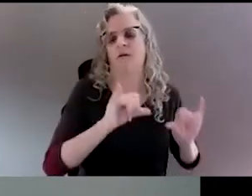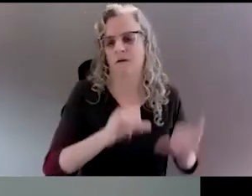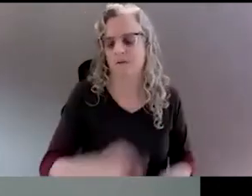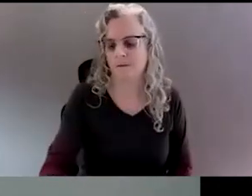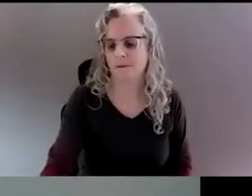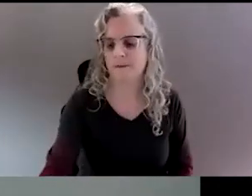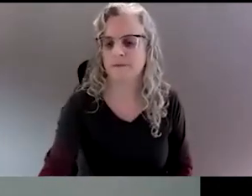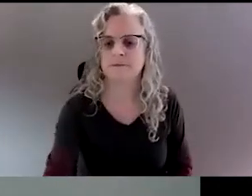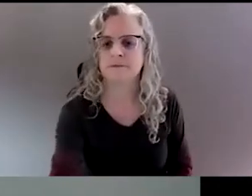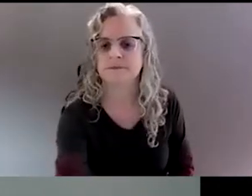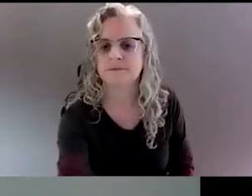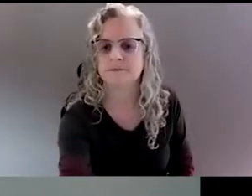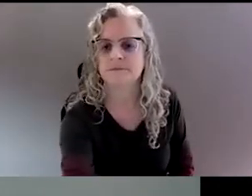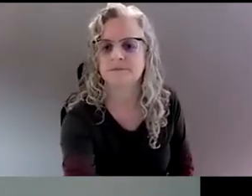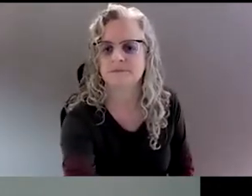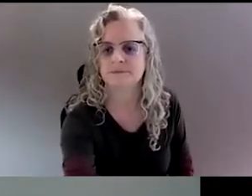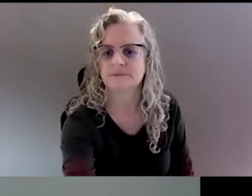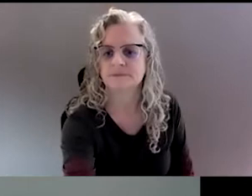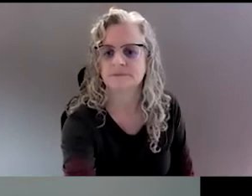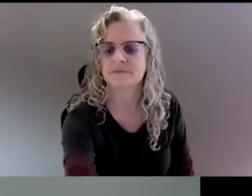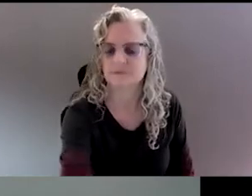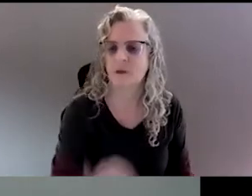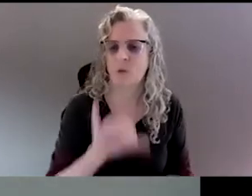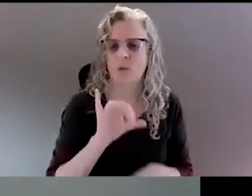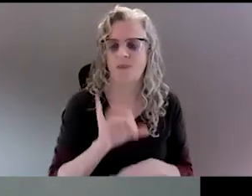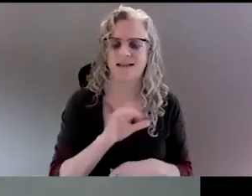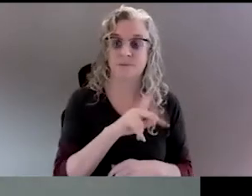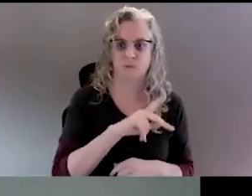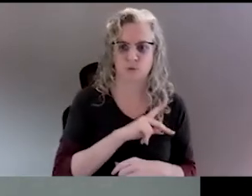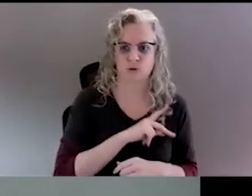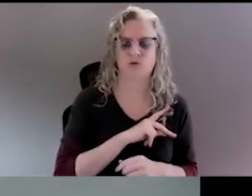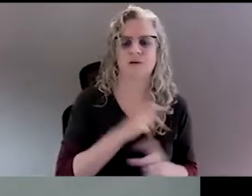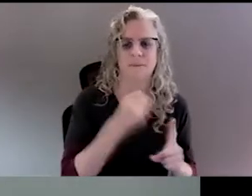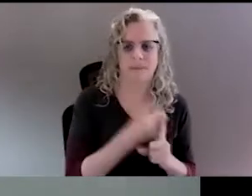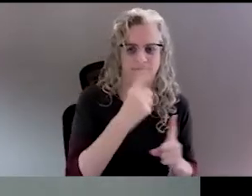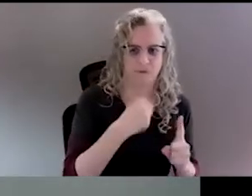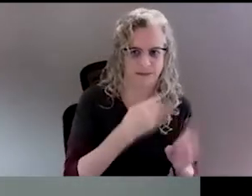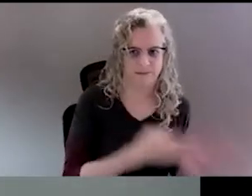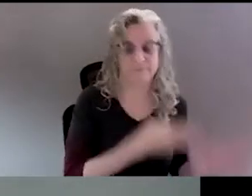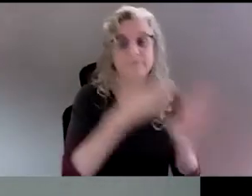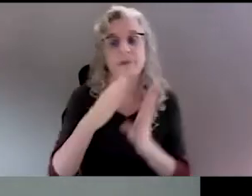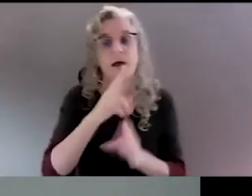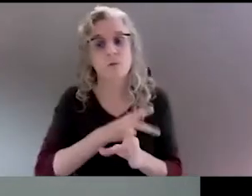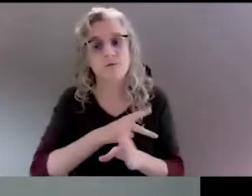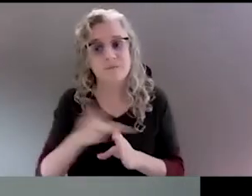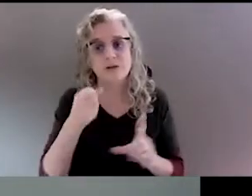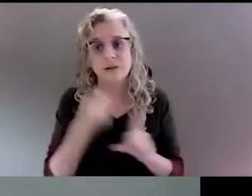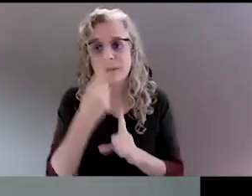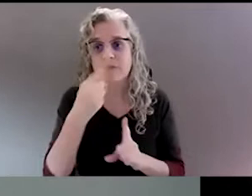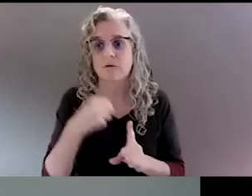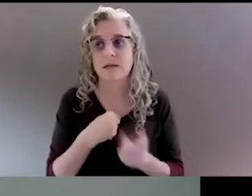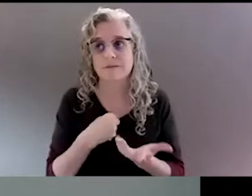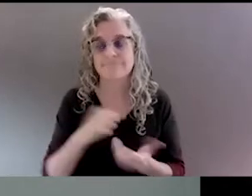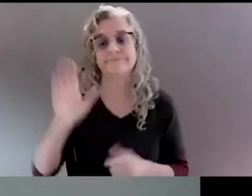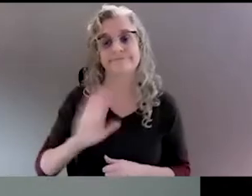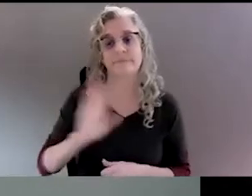it's impacted me personally the most. Professionally, when she was younger, she rode